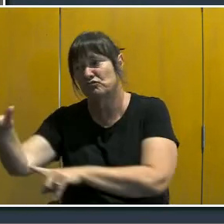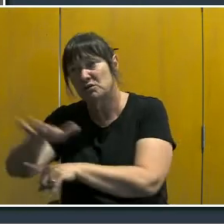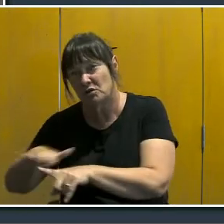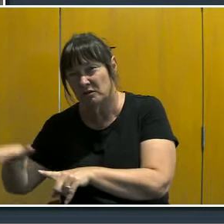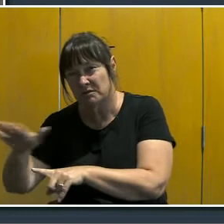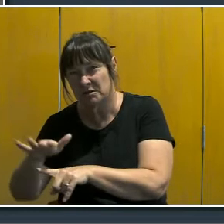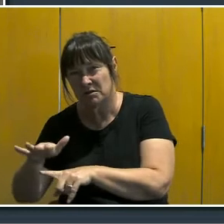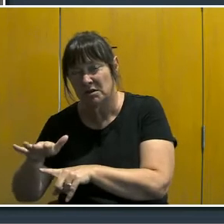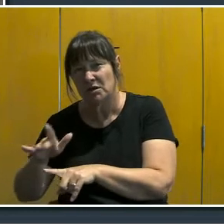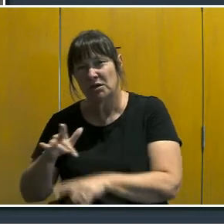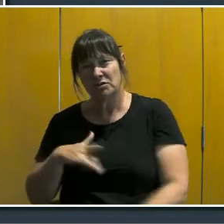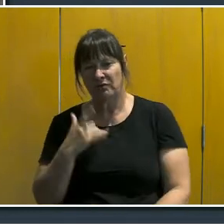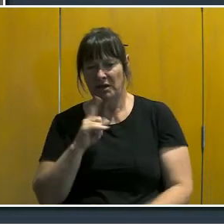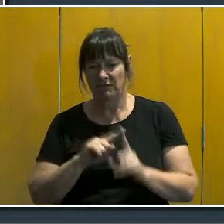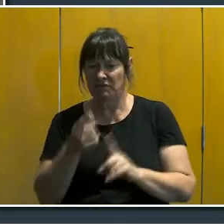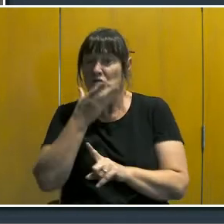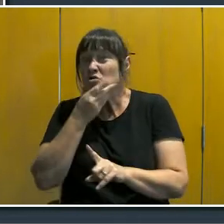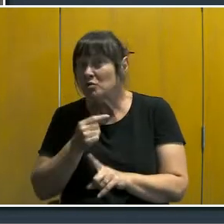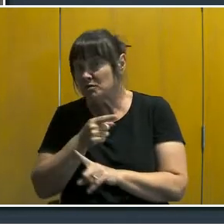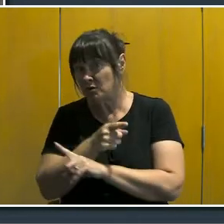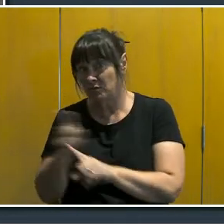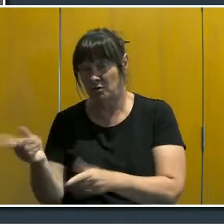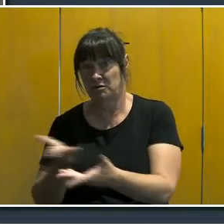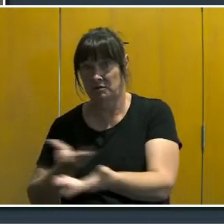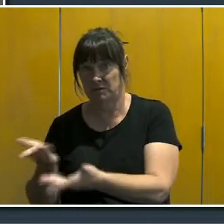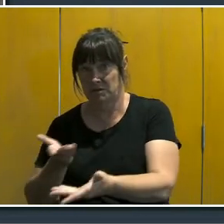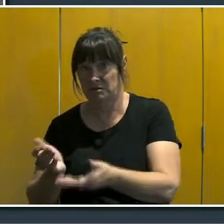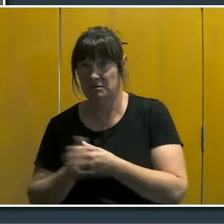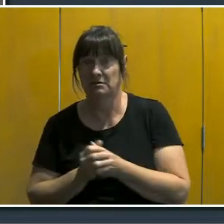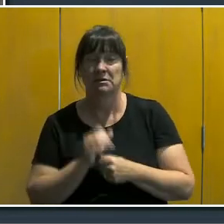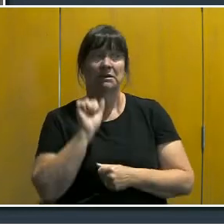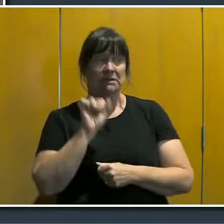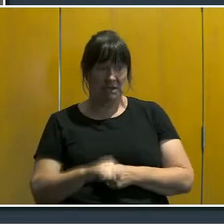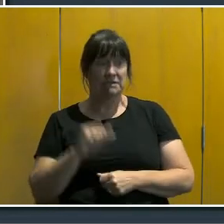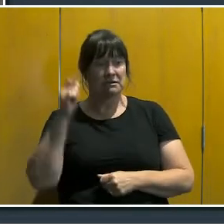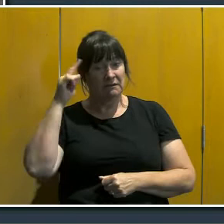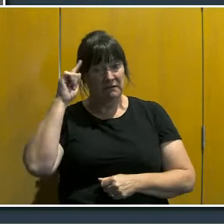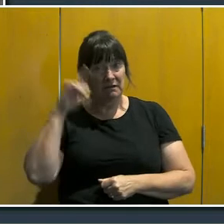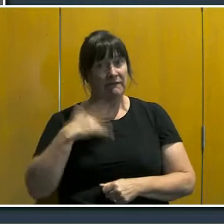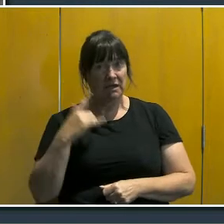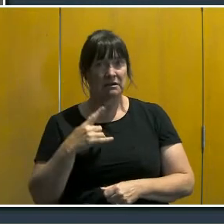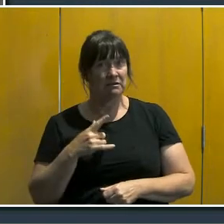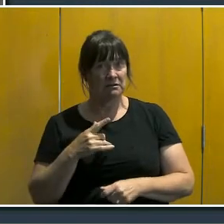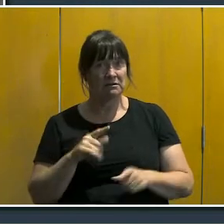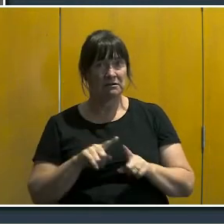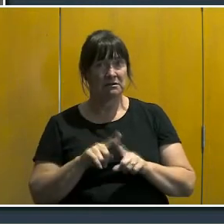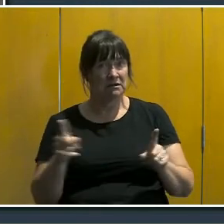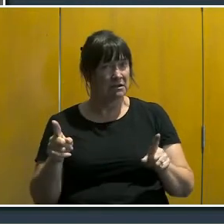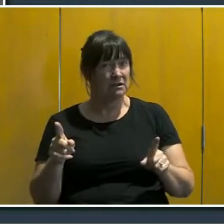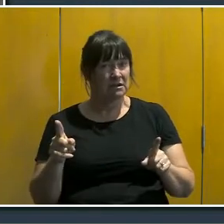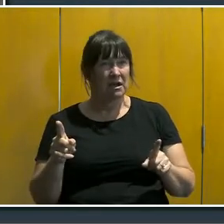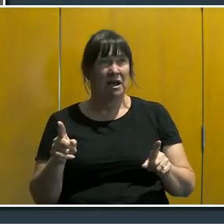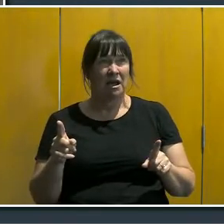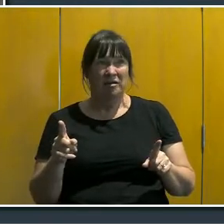have a dissimilar use of those council services? I think there is a dissimilar use, but that's, I don't think anybody is arguing that